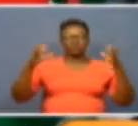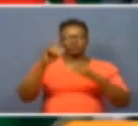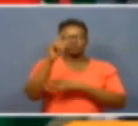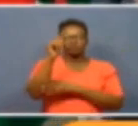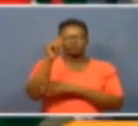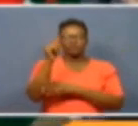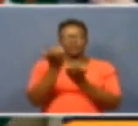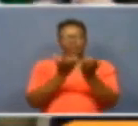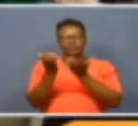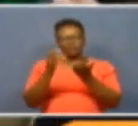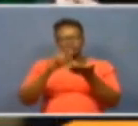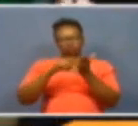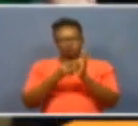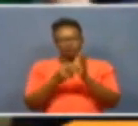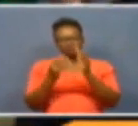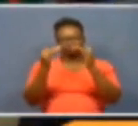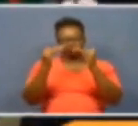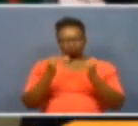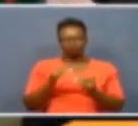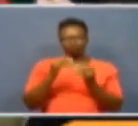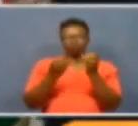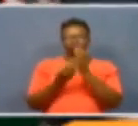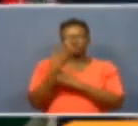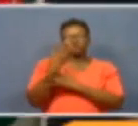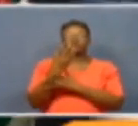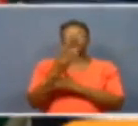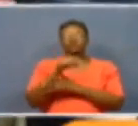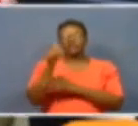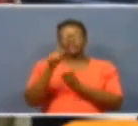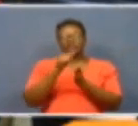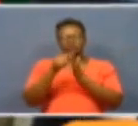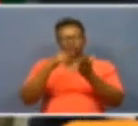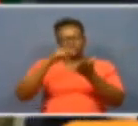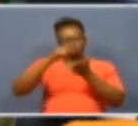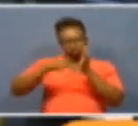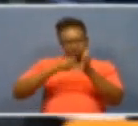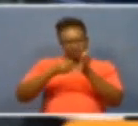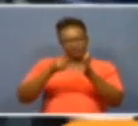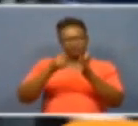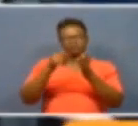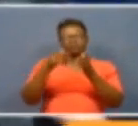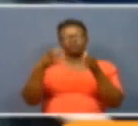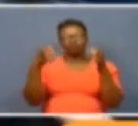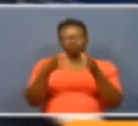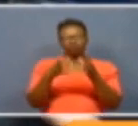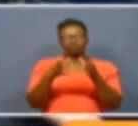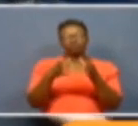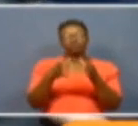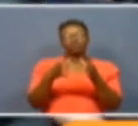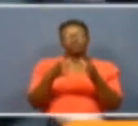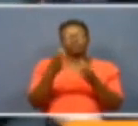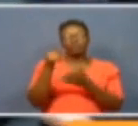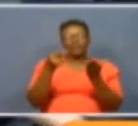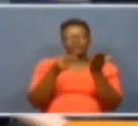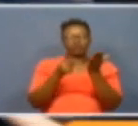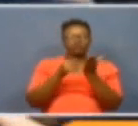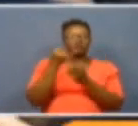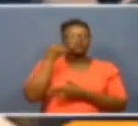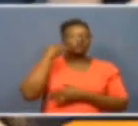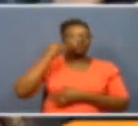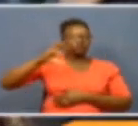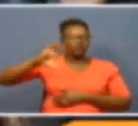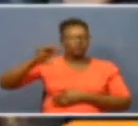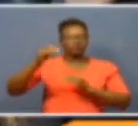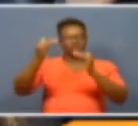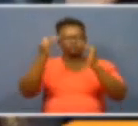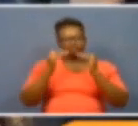business, establishment of a pyrethrum processing facility at Kentegra Biotechnology in Nakuru County, as well as